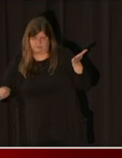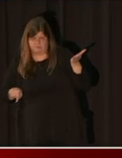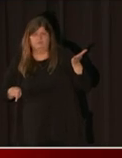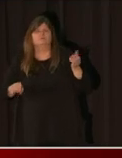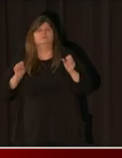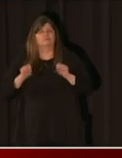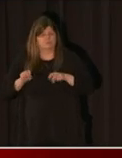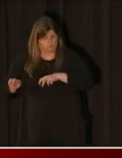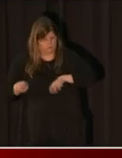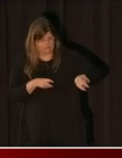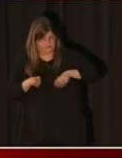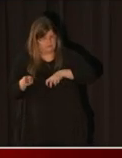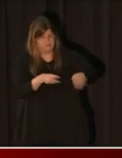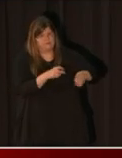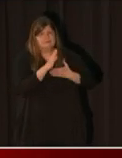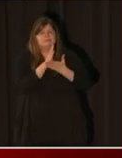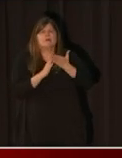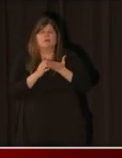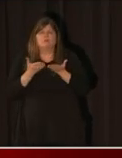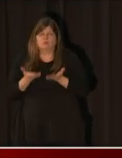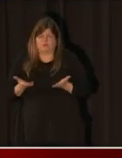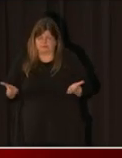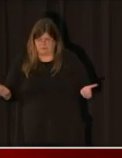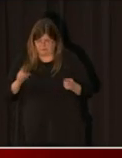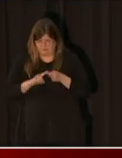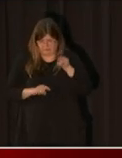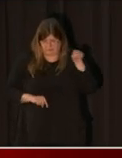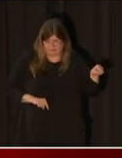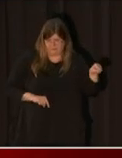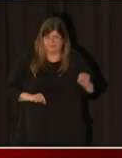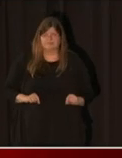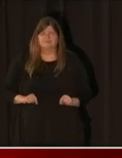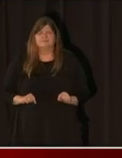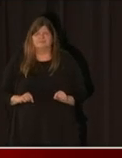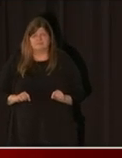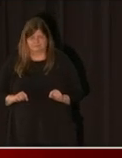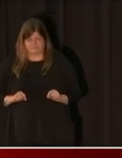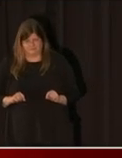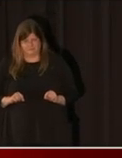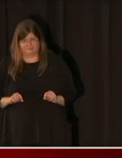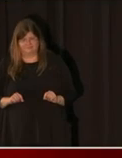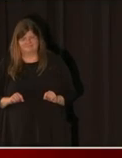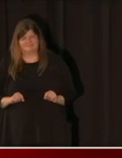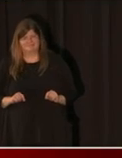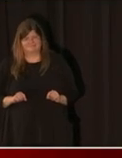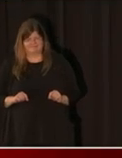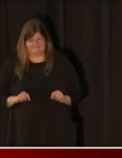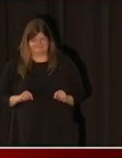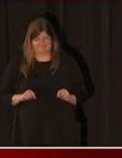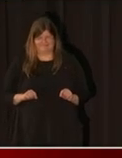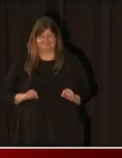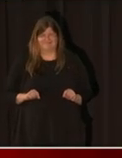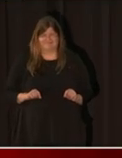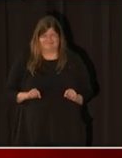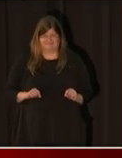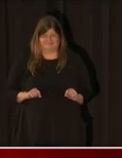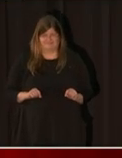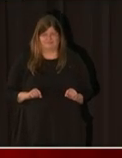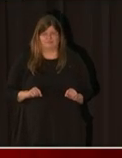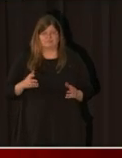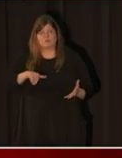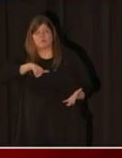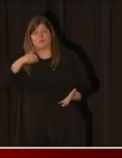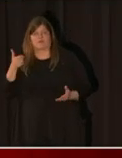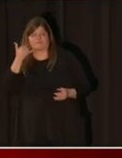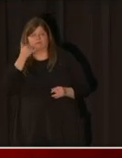resources over there. Okay. So what does that look like? Could you explain a